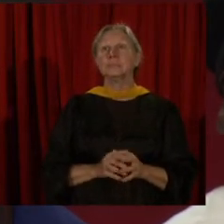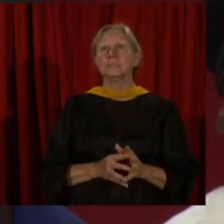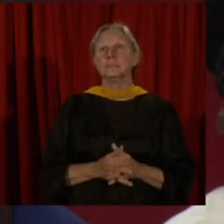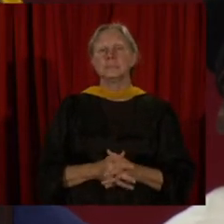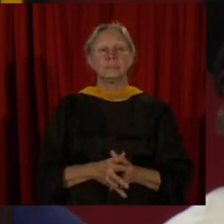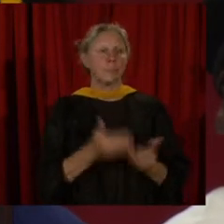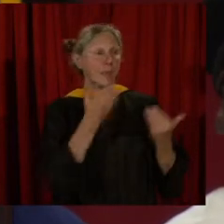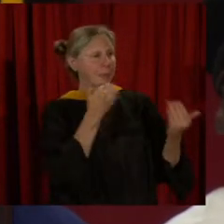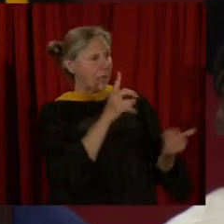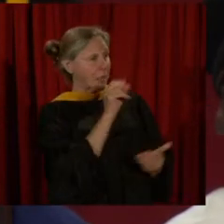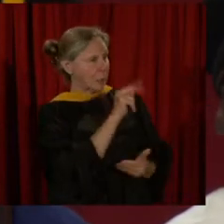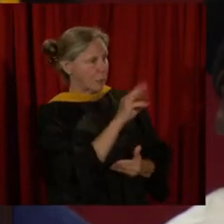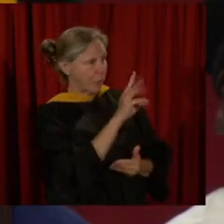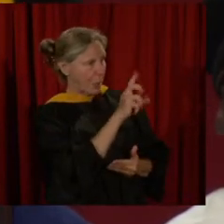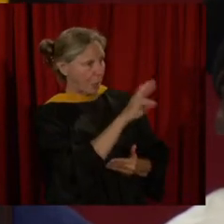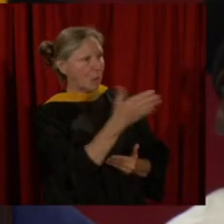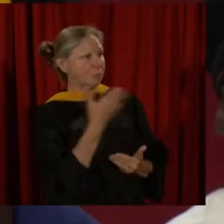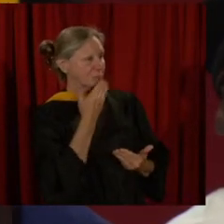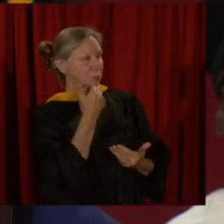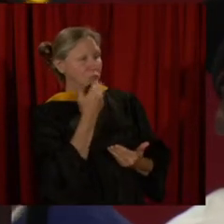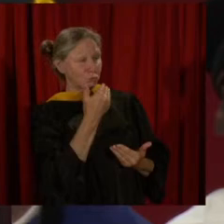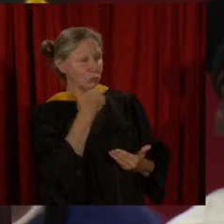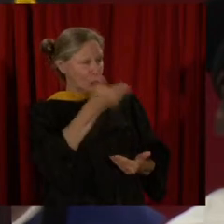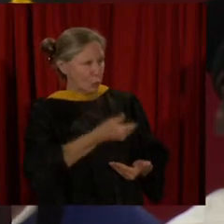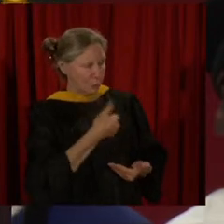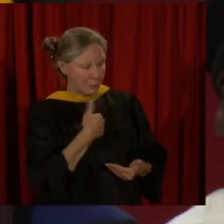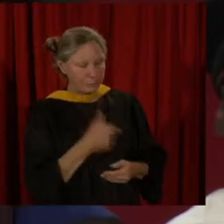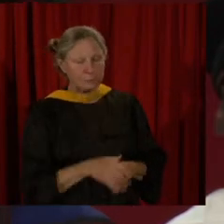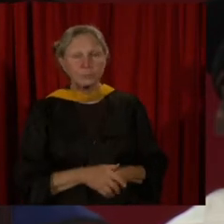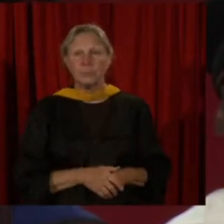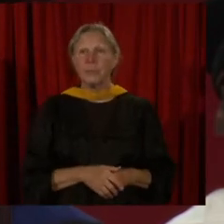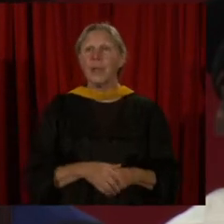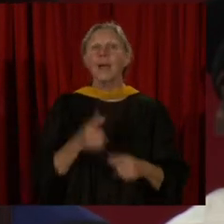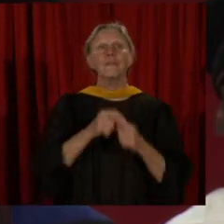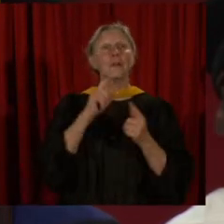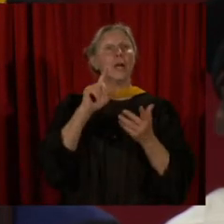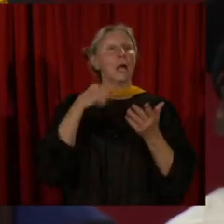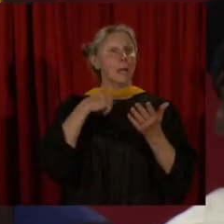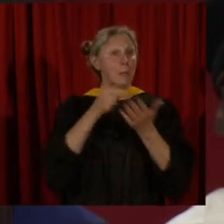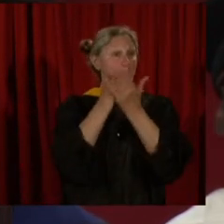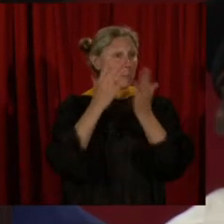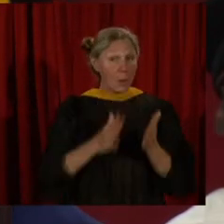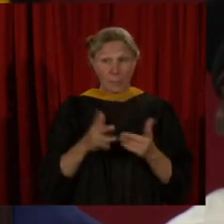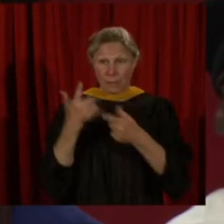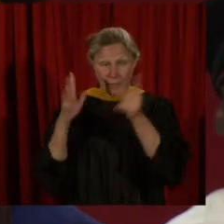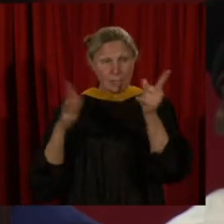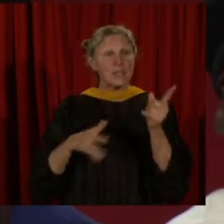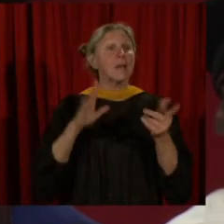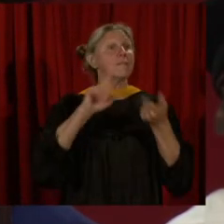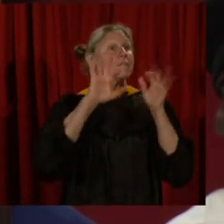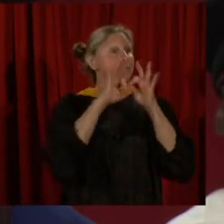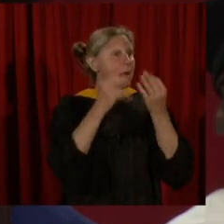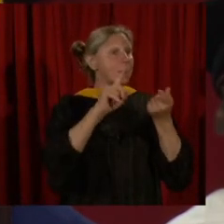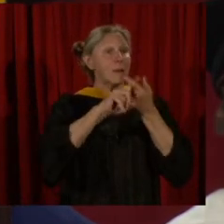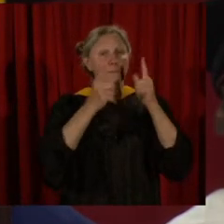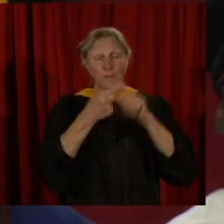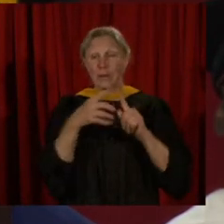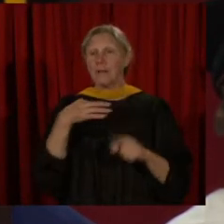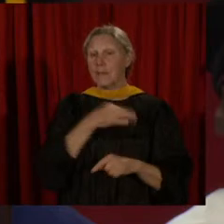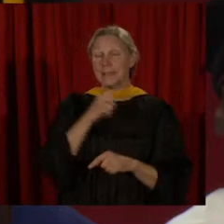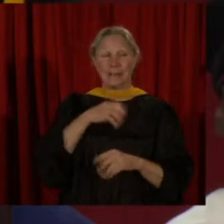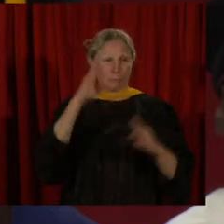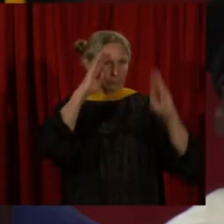Thank you, Dean Waller, for that kind introduction. Greetings to the alumni, family, friends, faculty, and